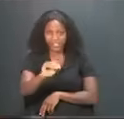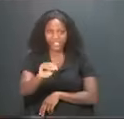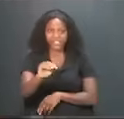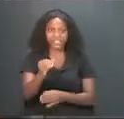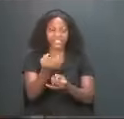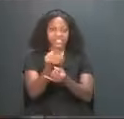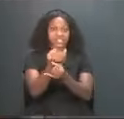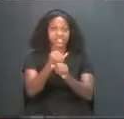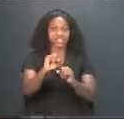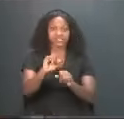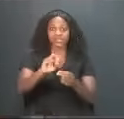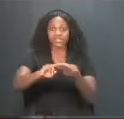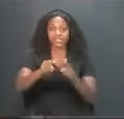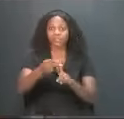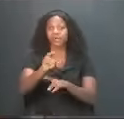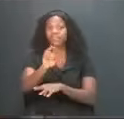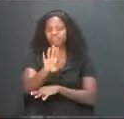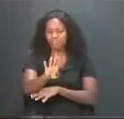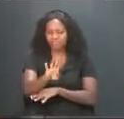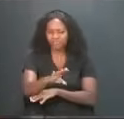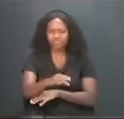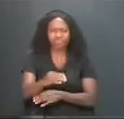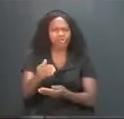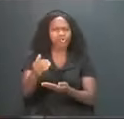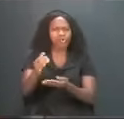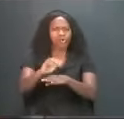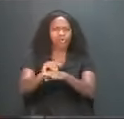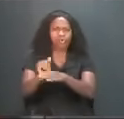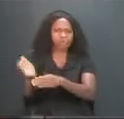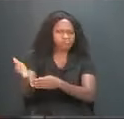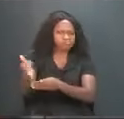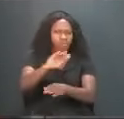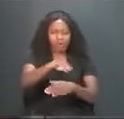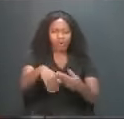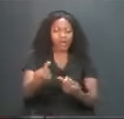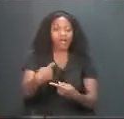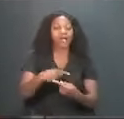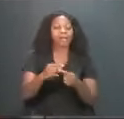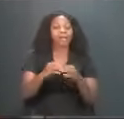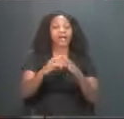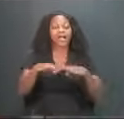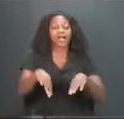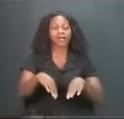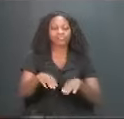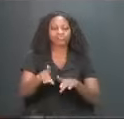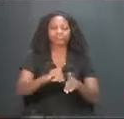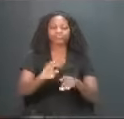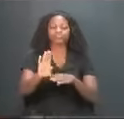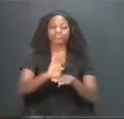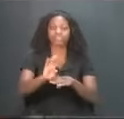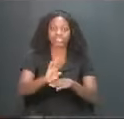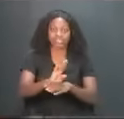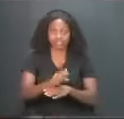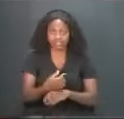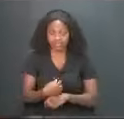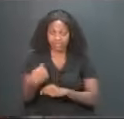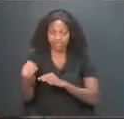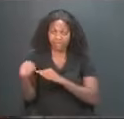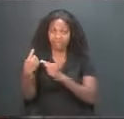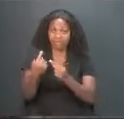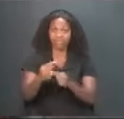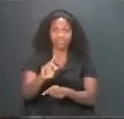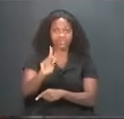your numbers and come and do your business. Until Panda is resolved, we on this side will not